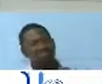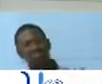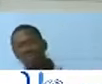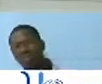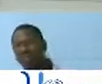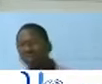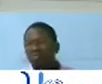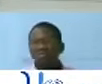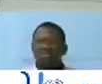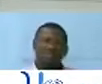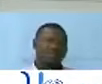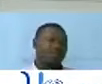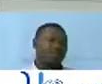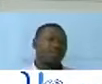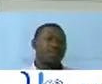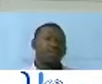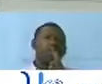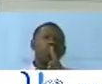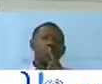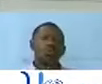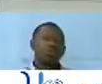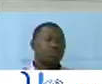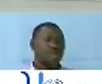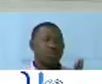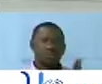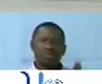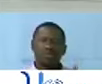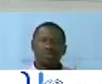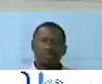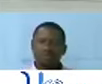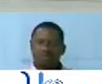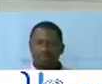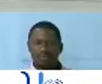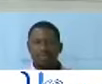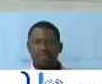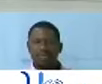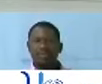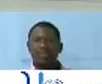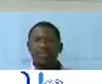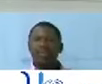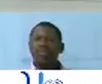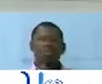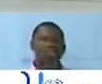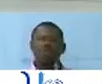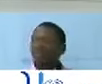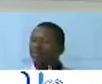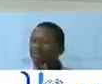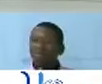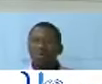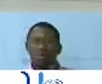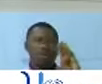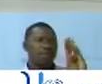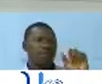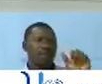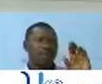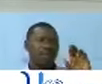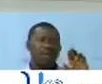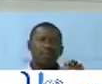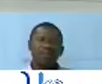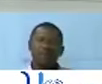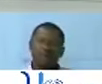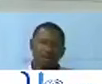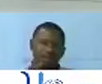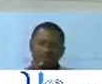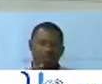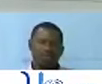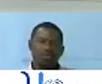wali politique ak walenen. Who did not toe the bar's line. Ño xamné ni nak andu ño nak ba bi